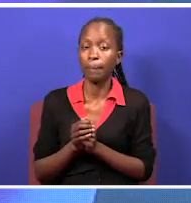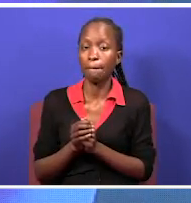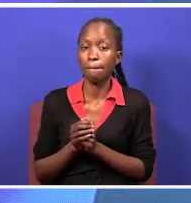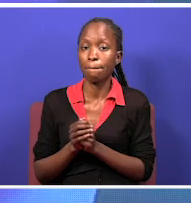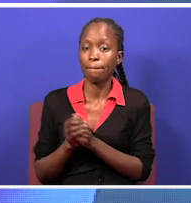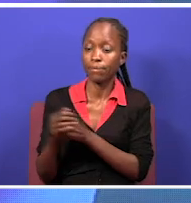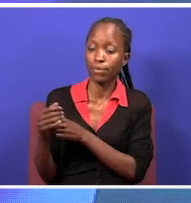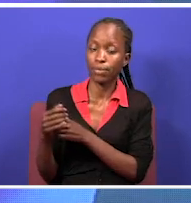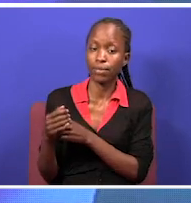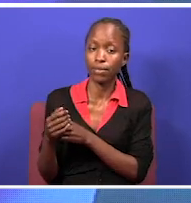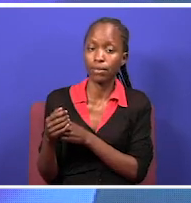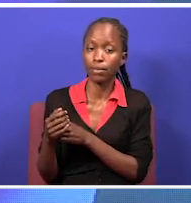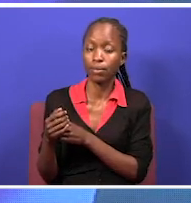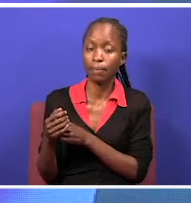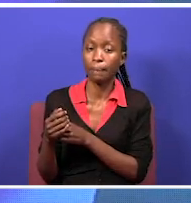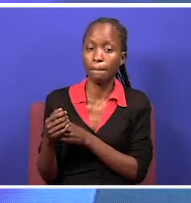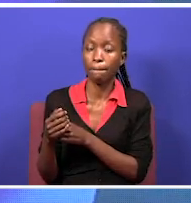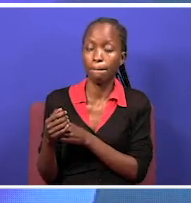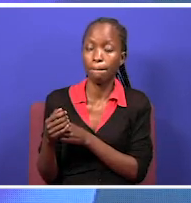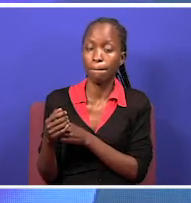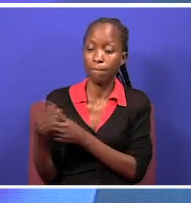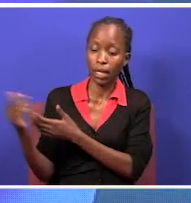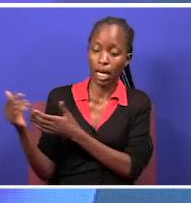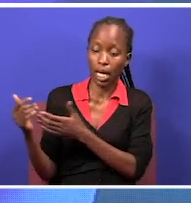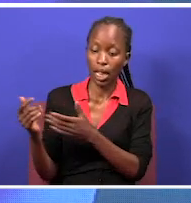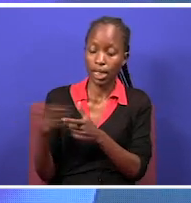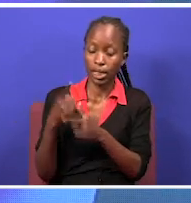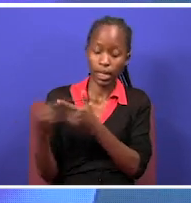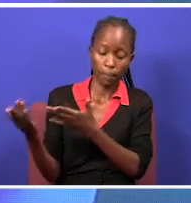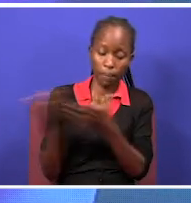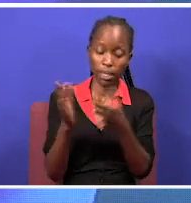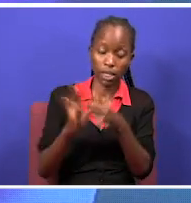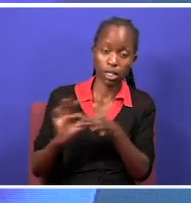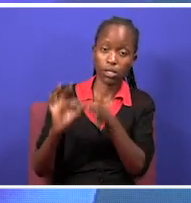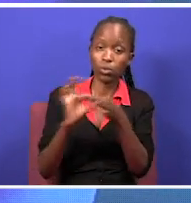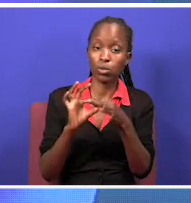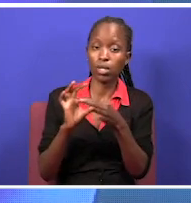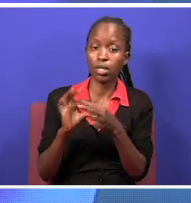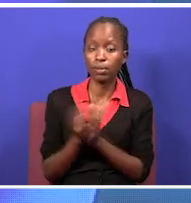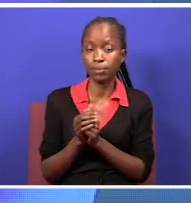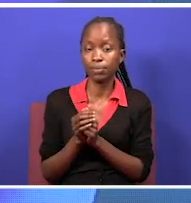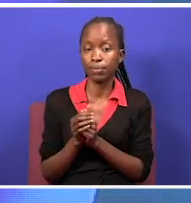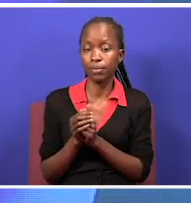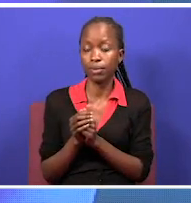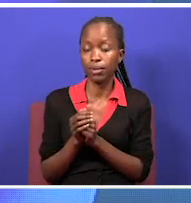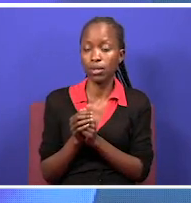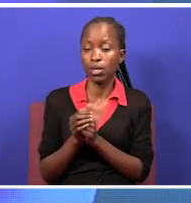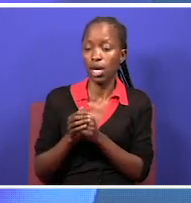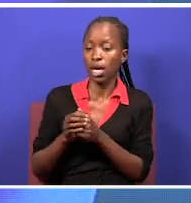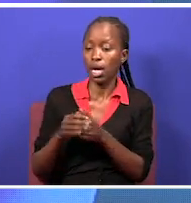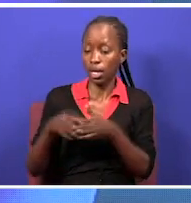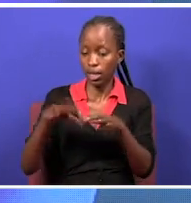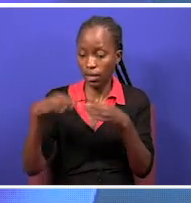invites the presence of, brings the family together. It becomes a God-centered life, a